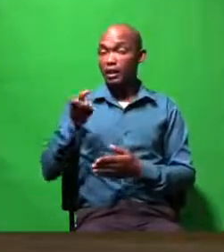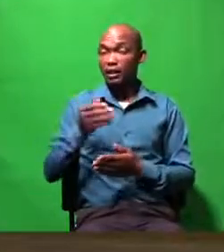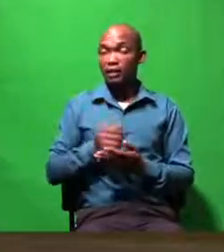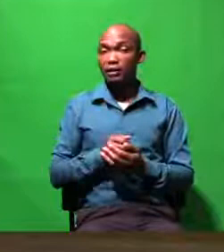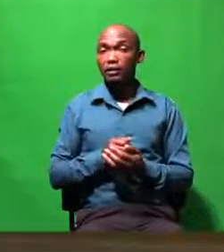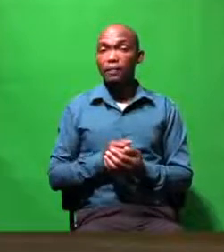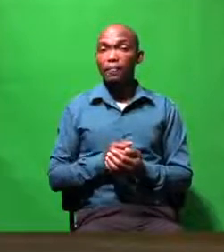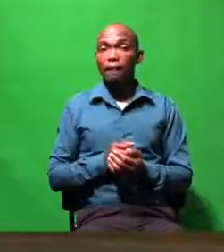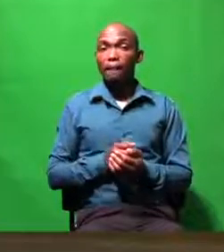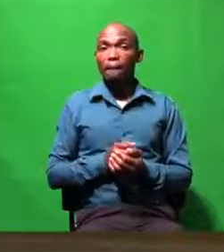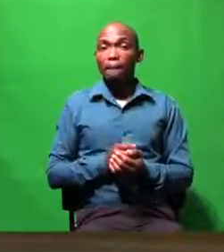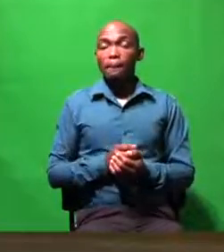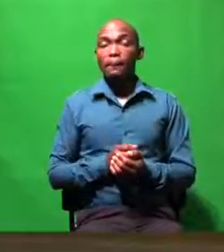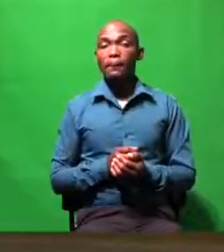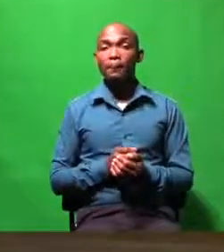number one